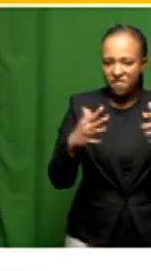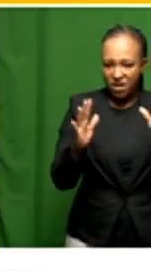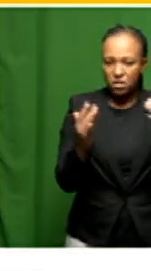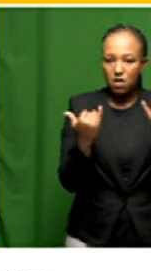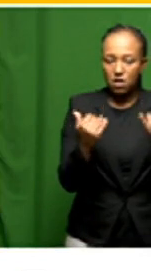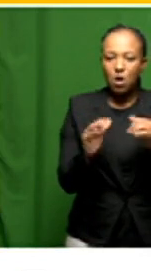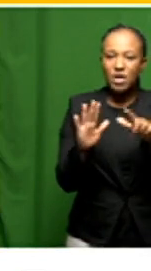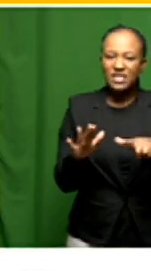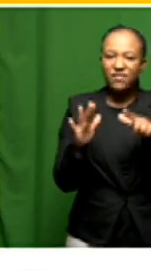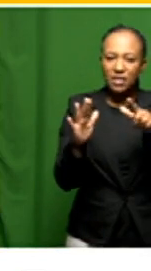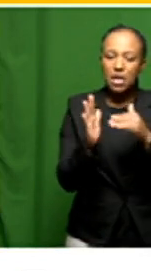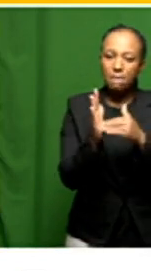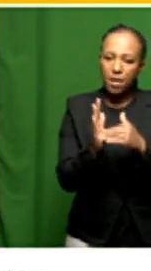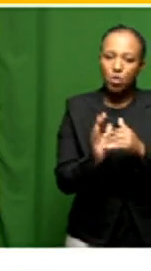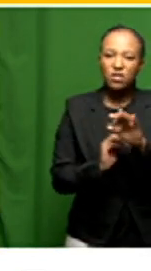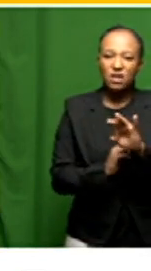more than